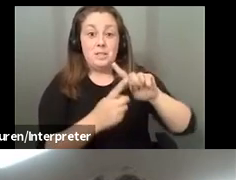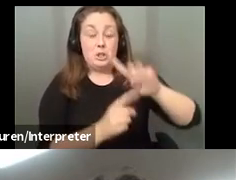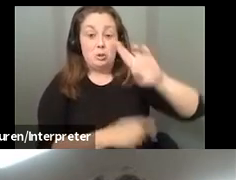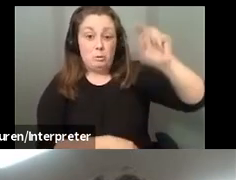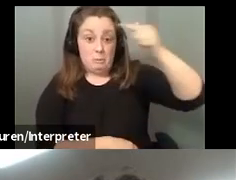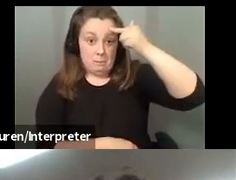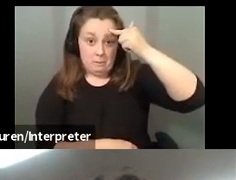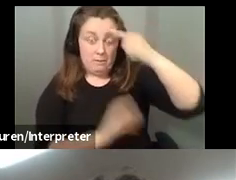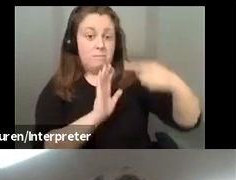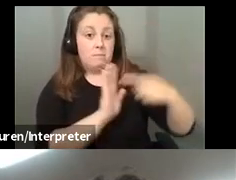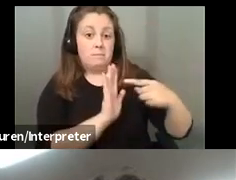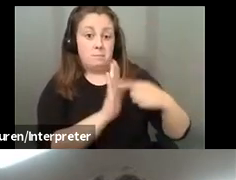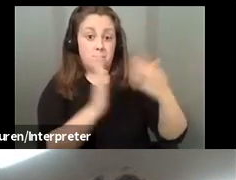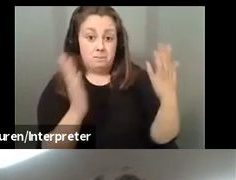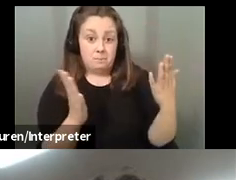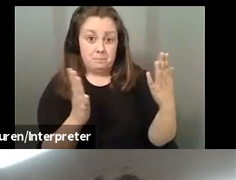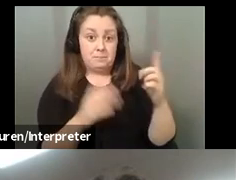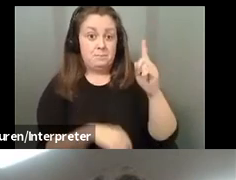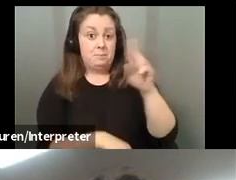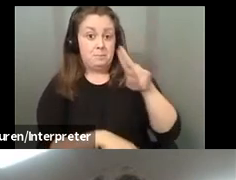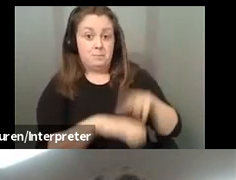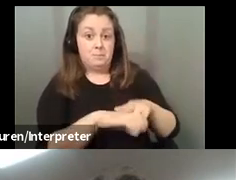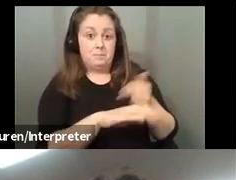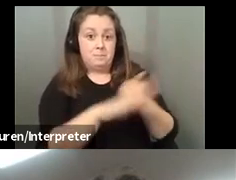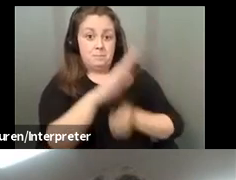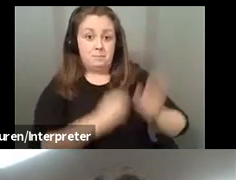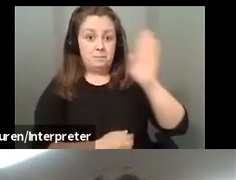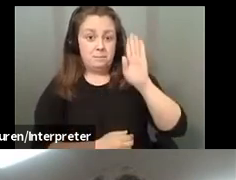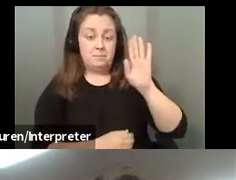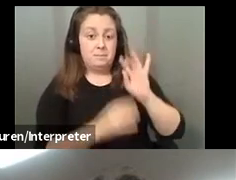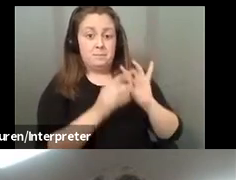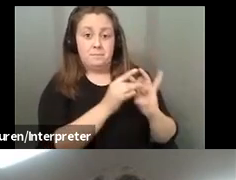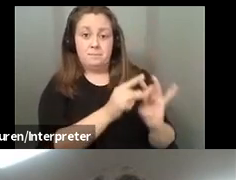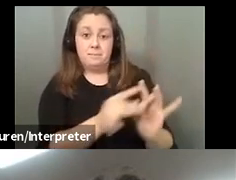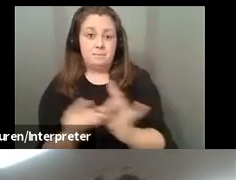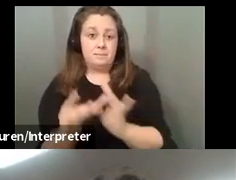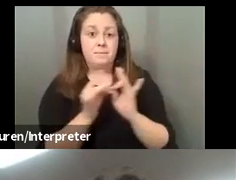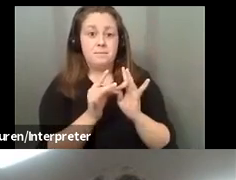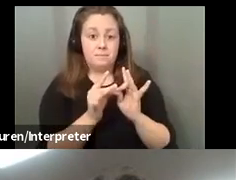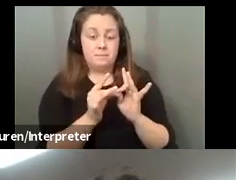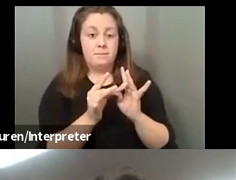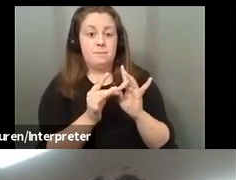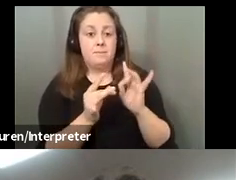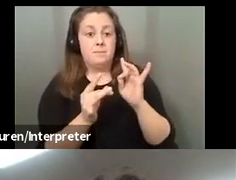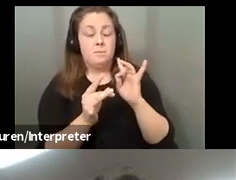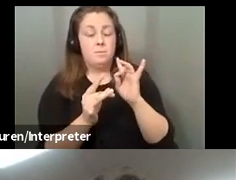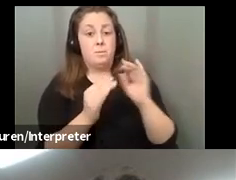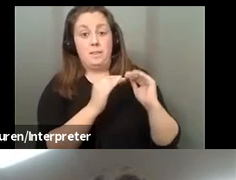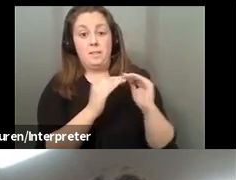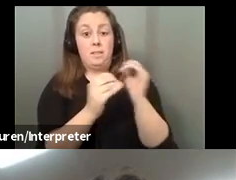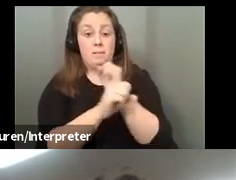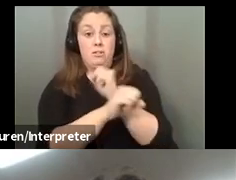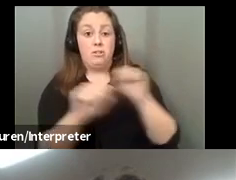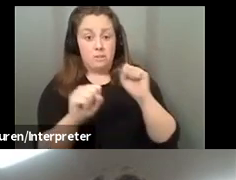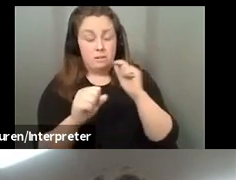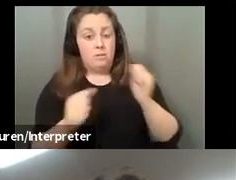the republic for which it stands, one nation, under God, indivisible, with liberty